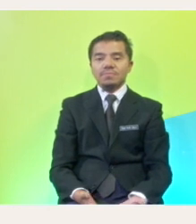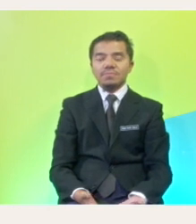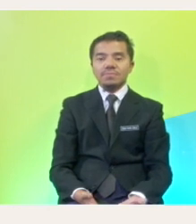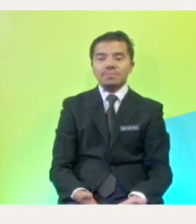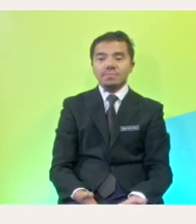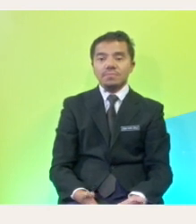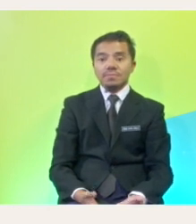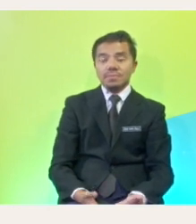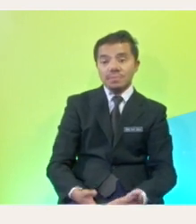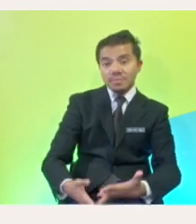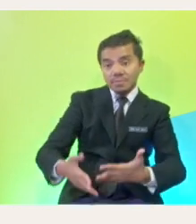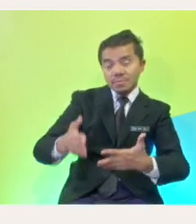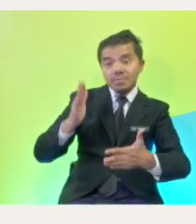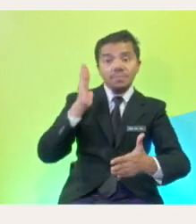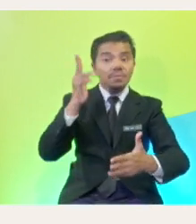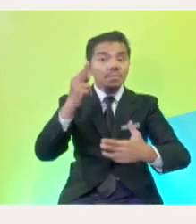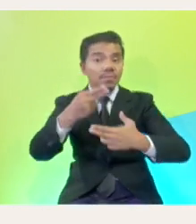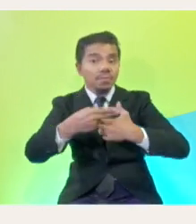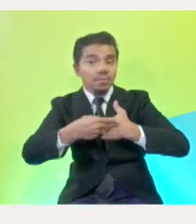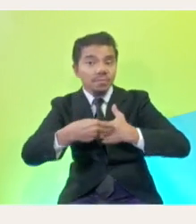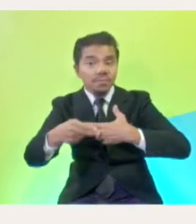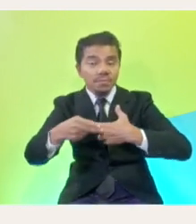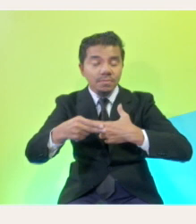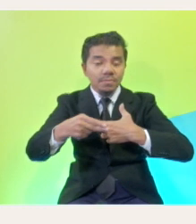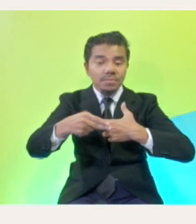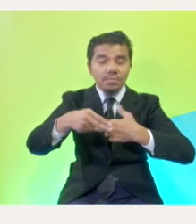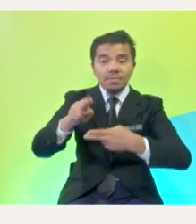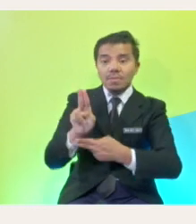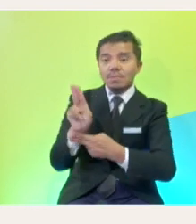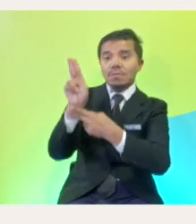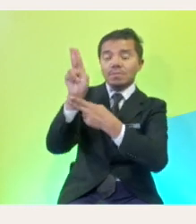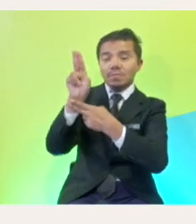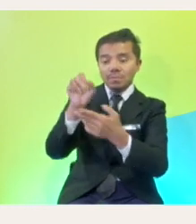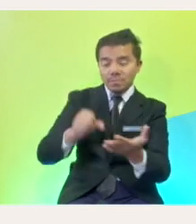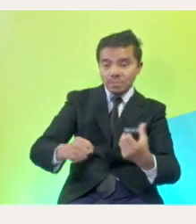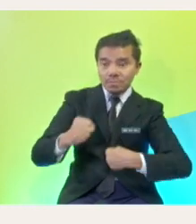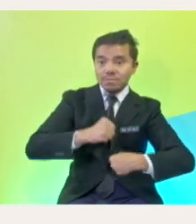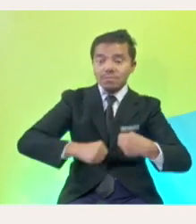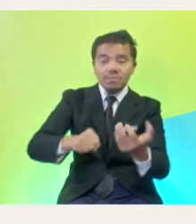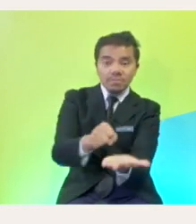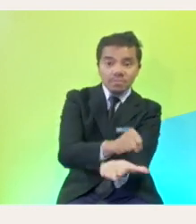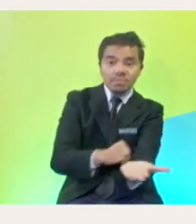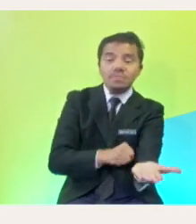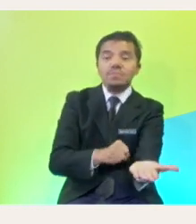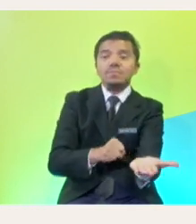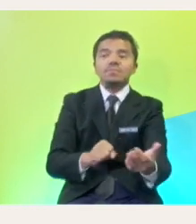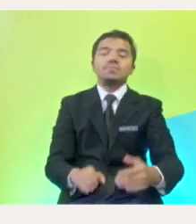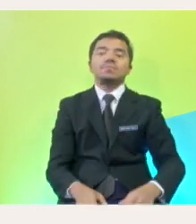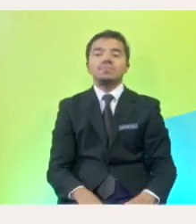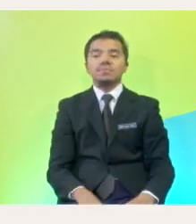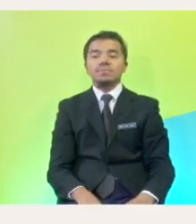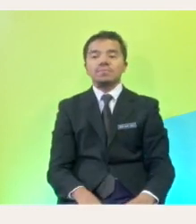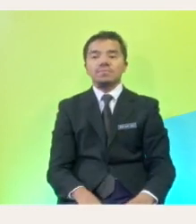okay, and sends command signals from the central nervous system to the whole body. I see. Yeah, this is the function of peripheral